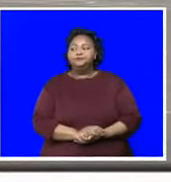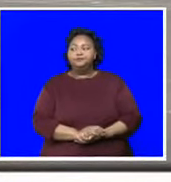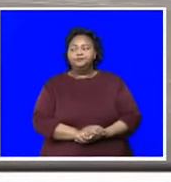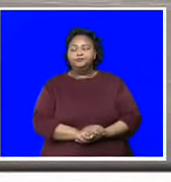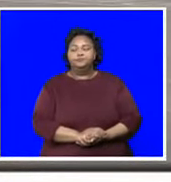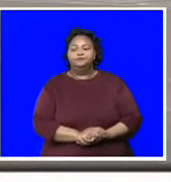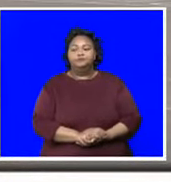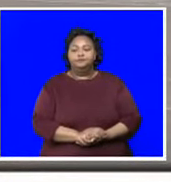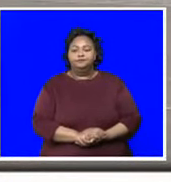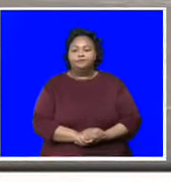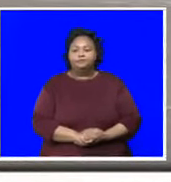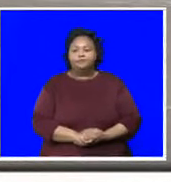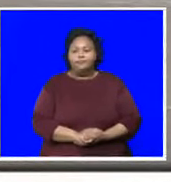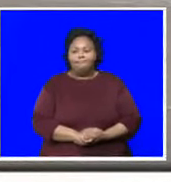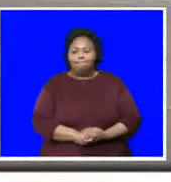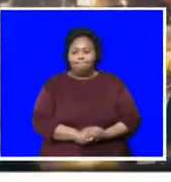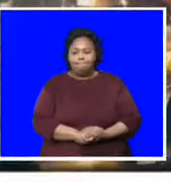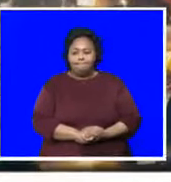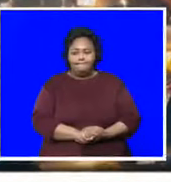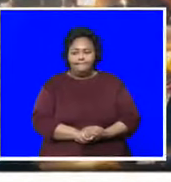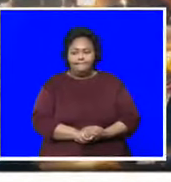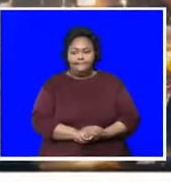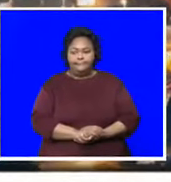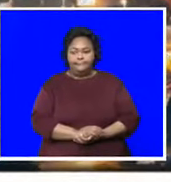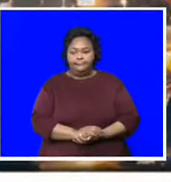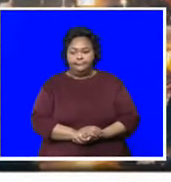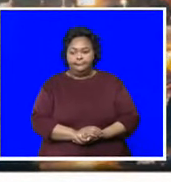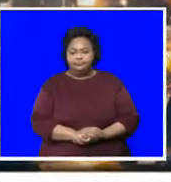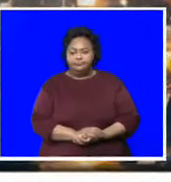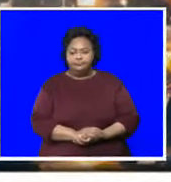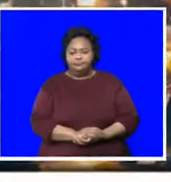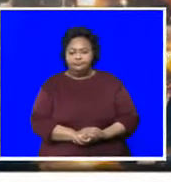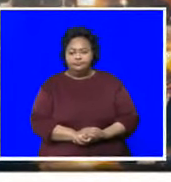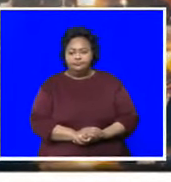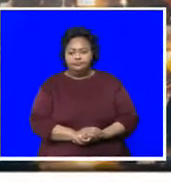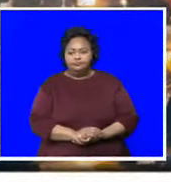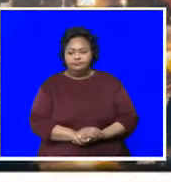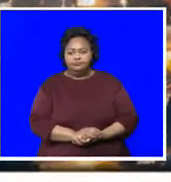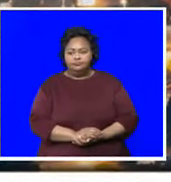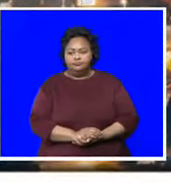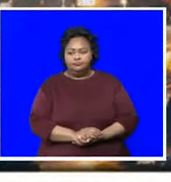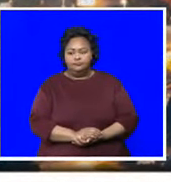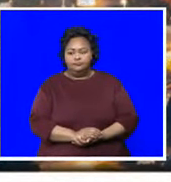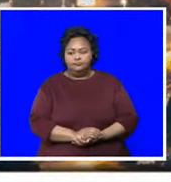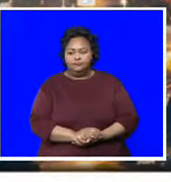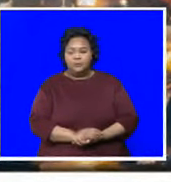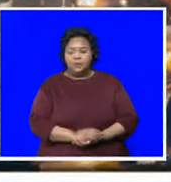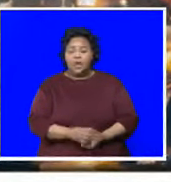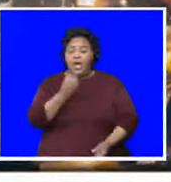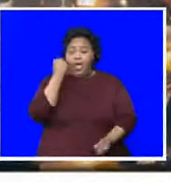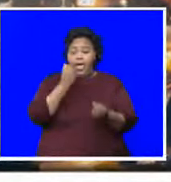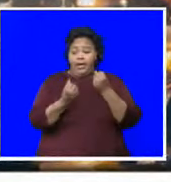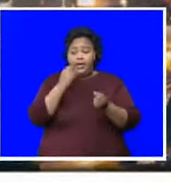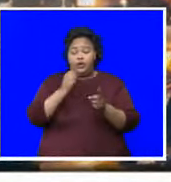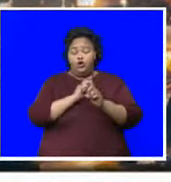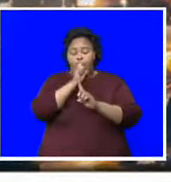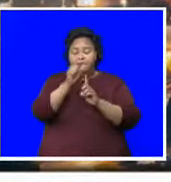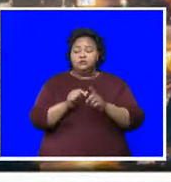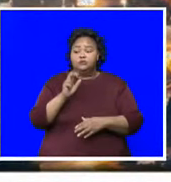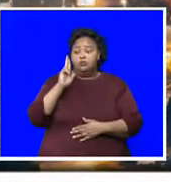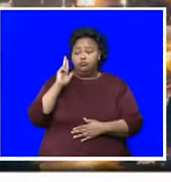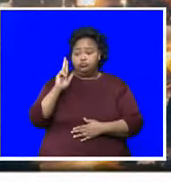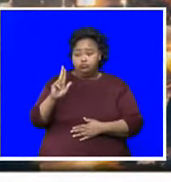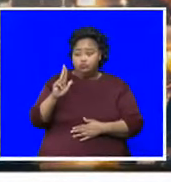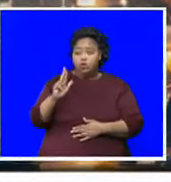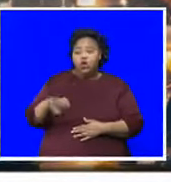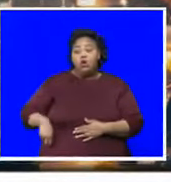Ndomlangeni with Mbongwa Dube, Matapa. Coming in from the High Court, witness has told the court that Ntombikayi